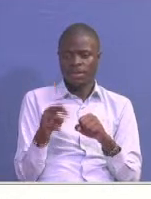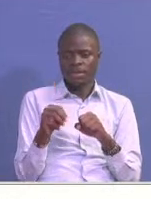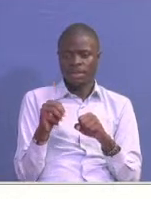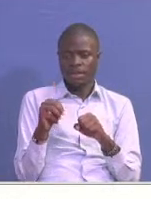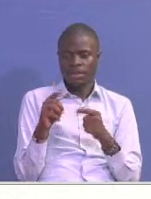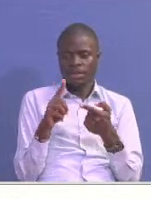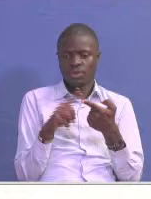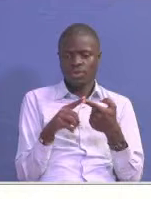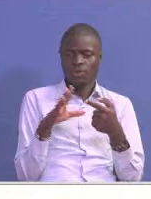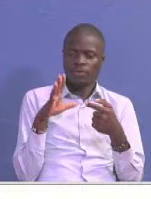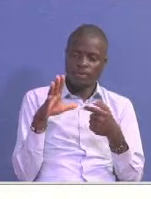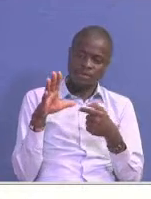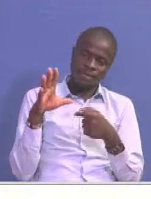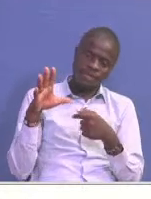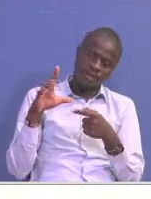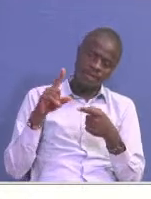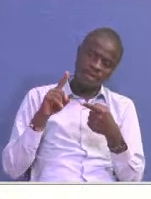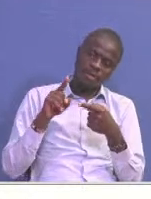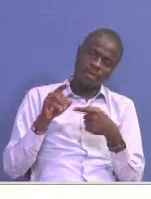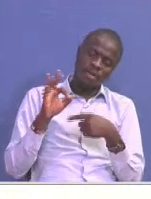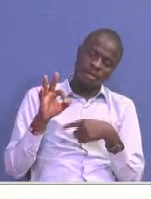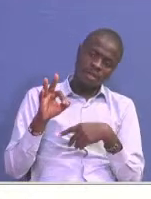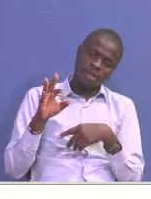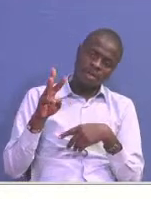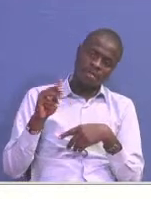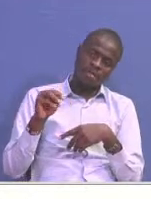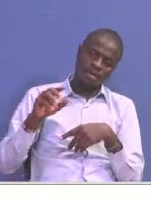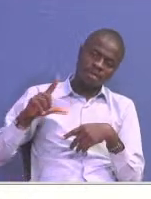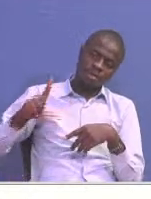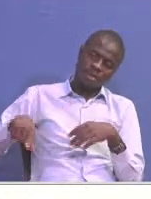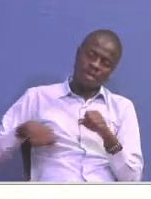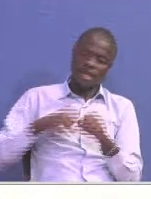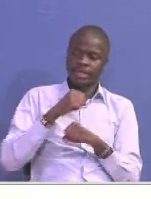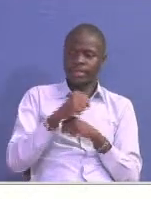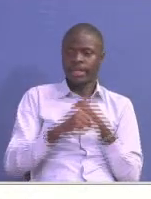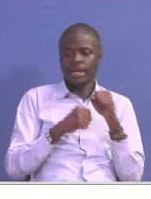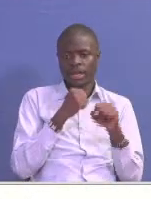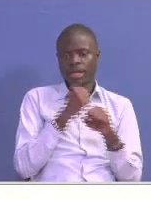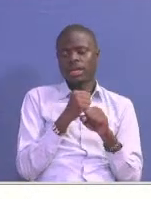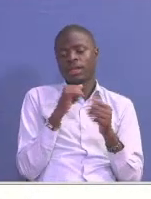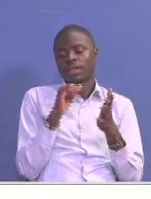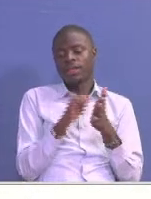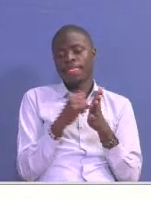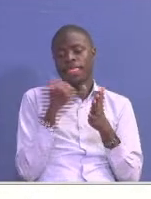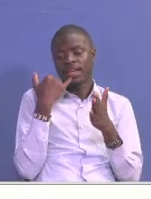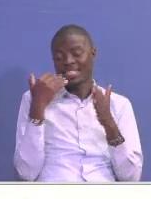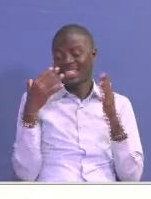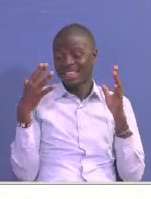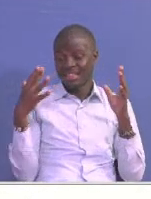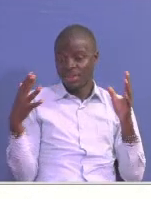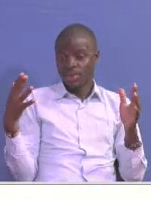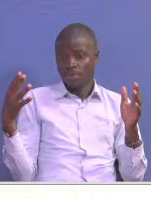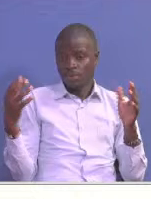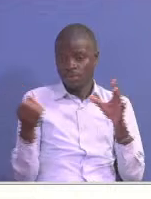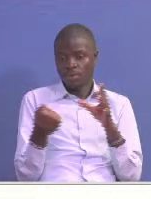to 55.3 last year. That's a huge growth.